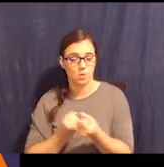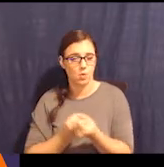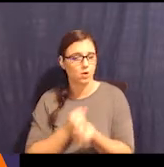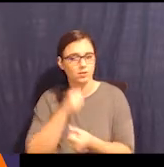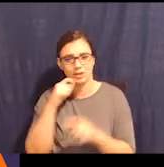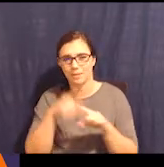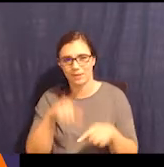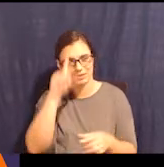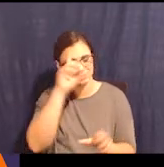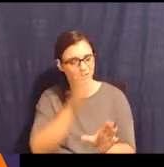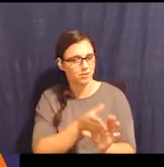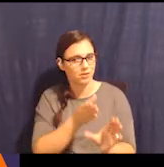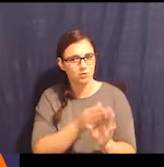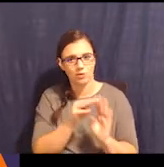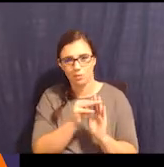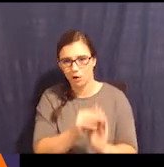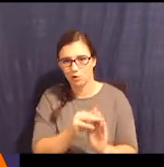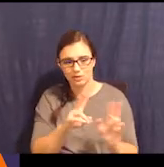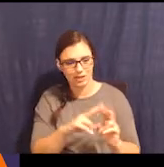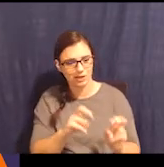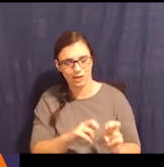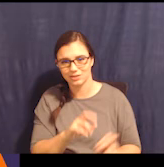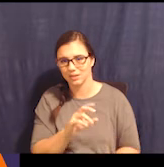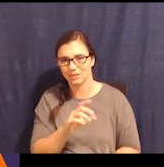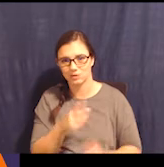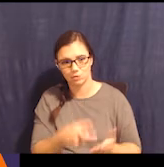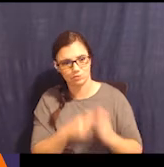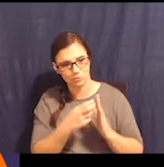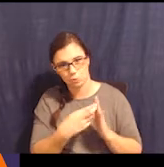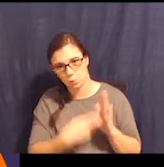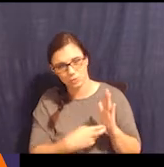it is about understanding another's situation